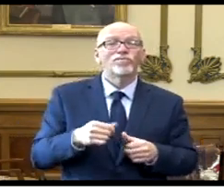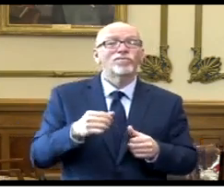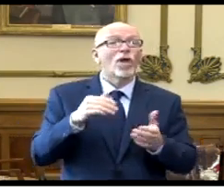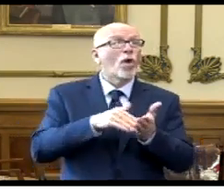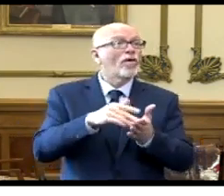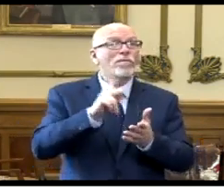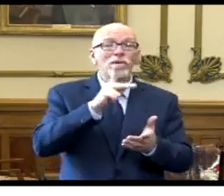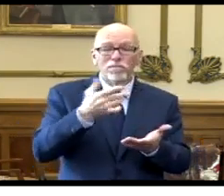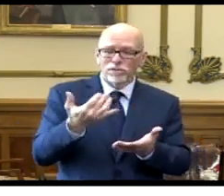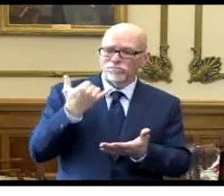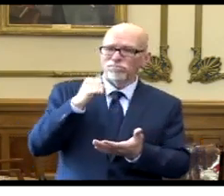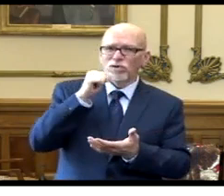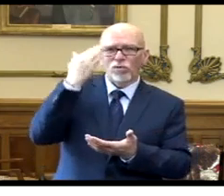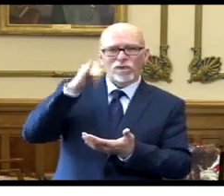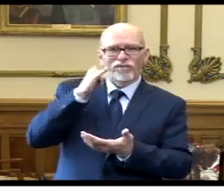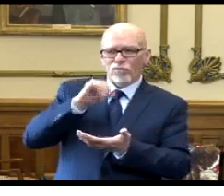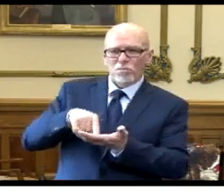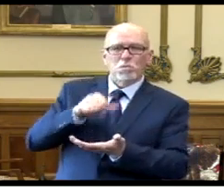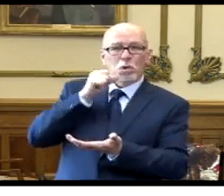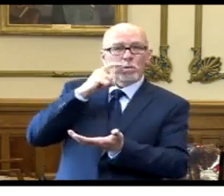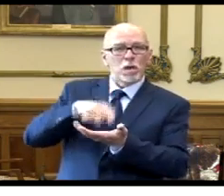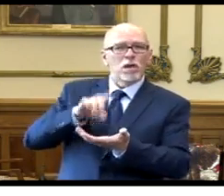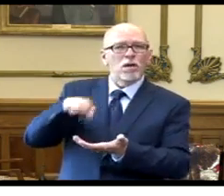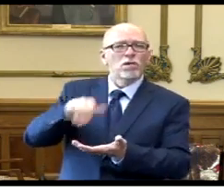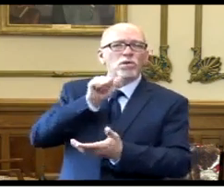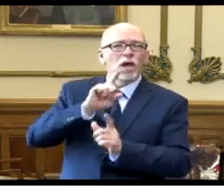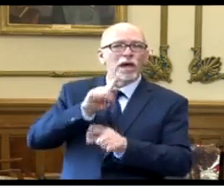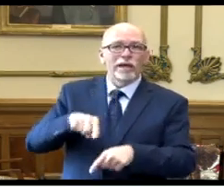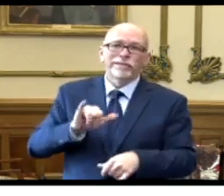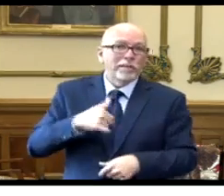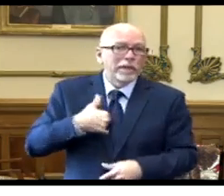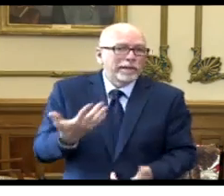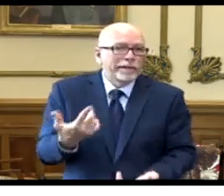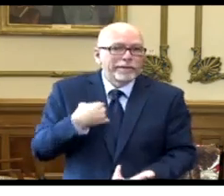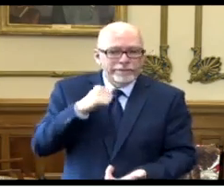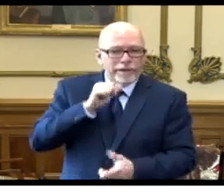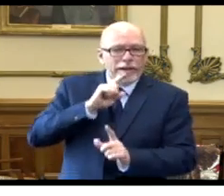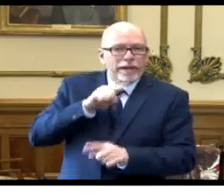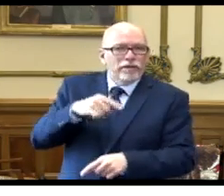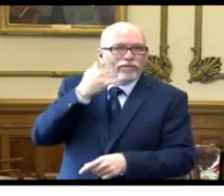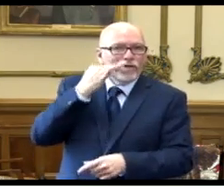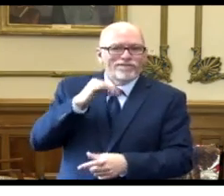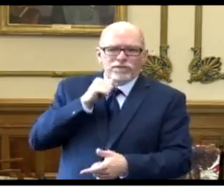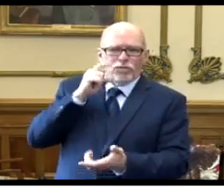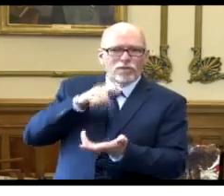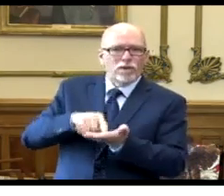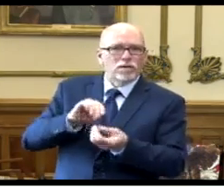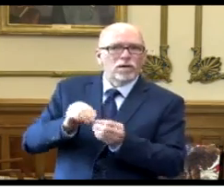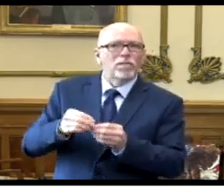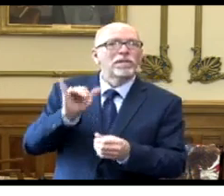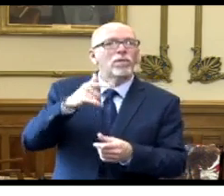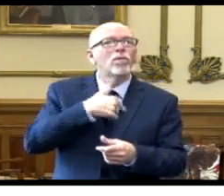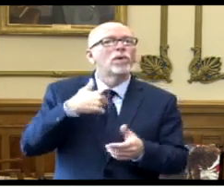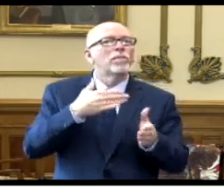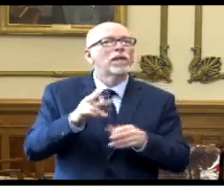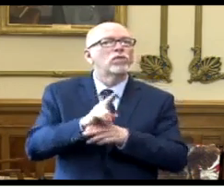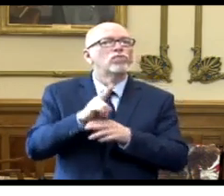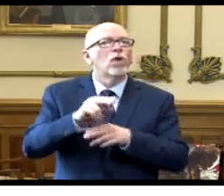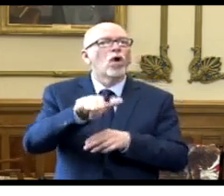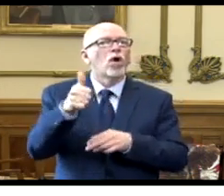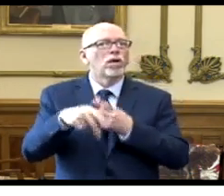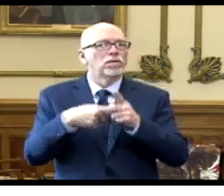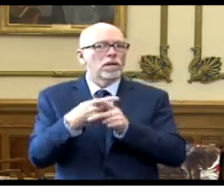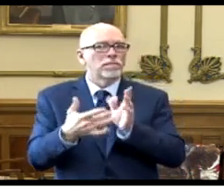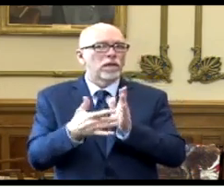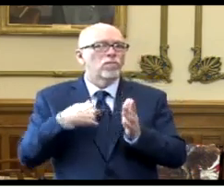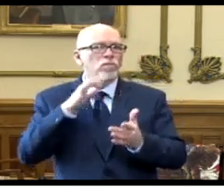answer their phone if they don't recognize the number calling them. I know I wouldn't. This is why the Indiana State Department of Health plans to use technology to